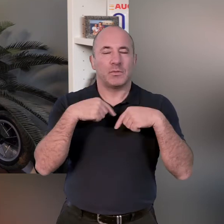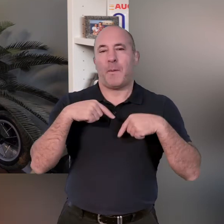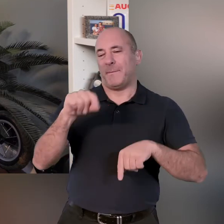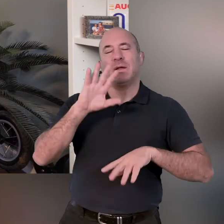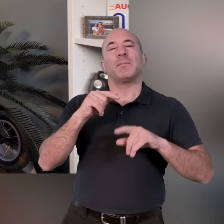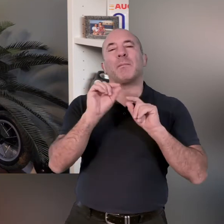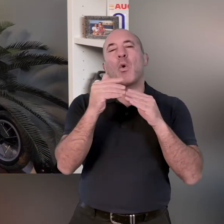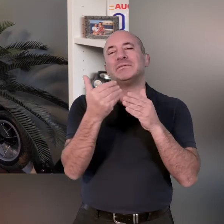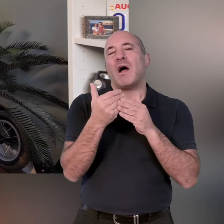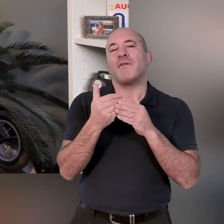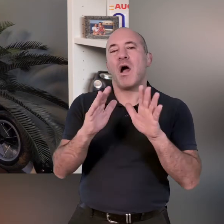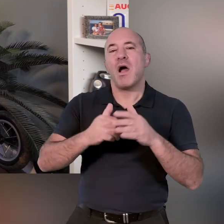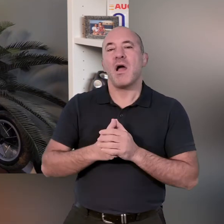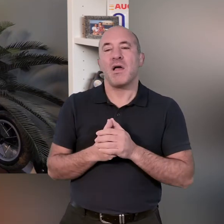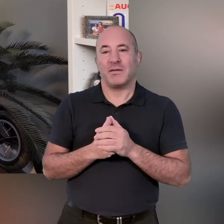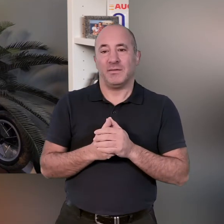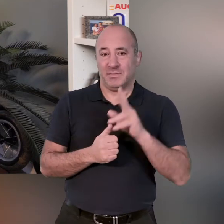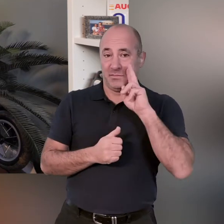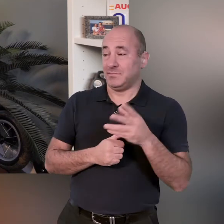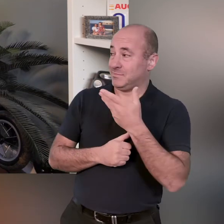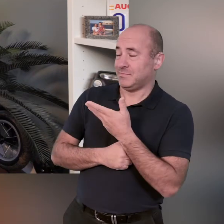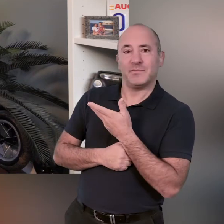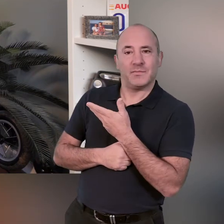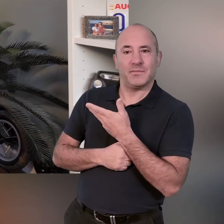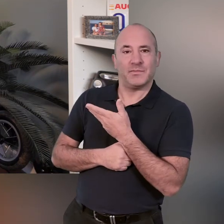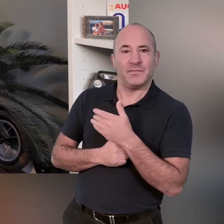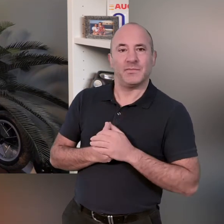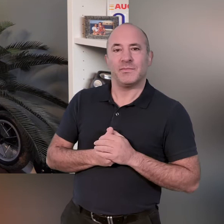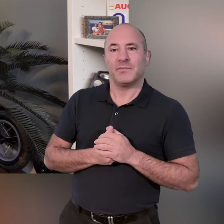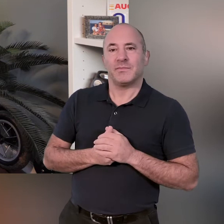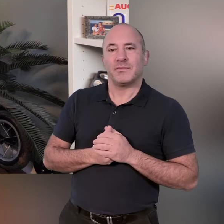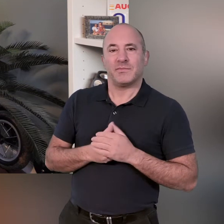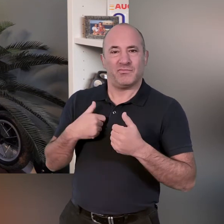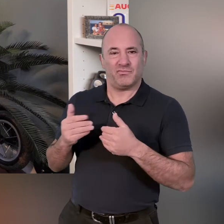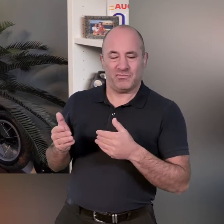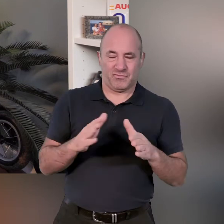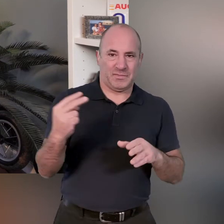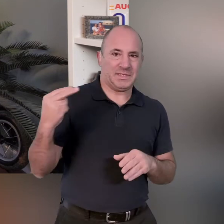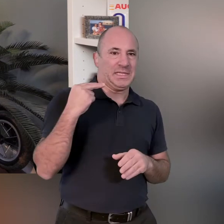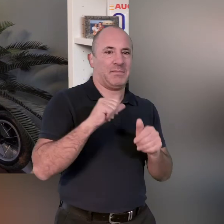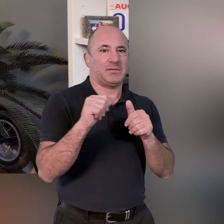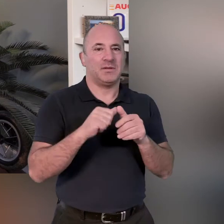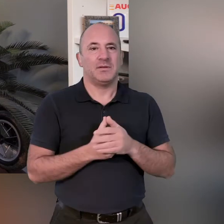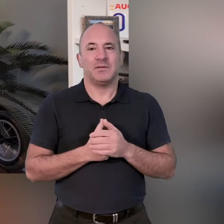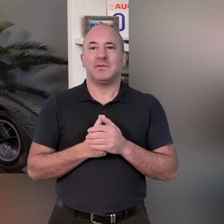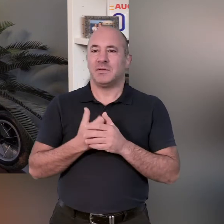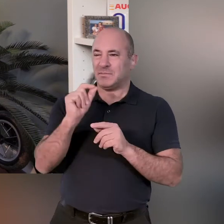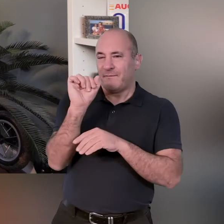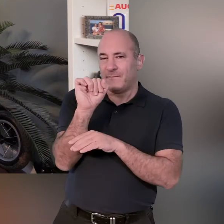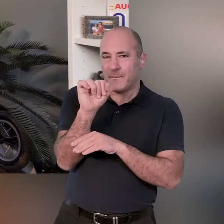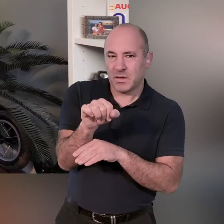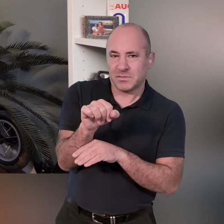slightly safer option, and we're going to extend it out behind us. I'm going to rotate to my side so you can see. So this one, we're going to bend forward